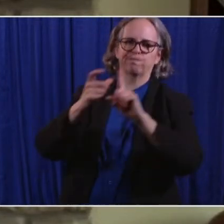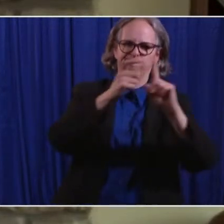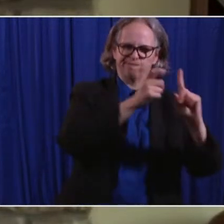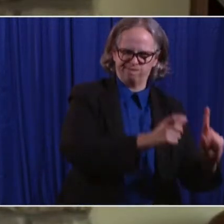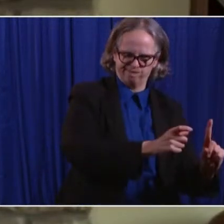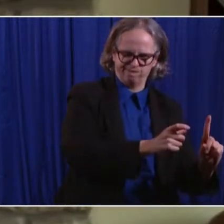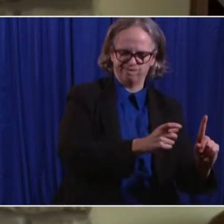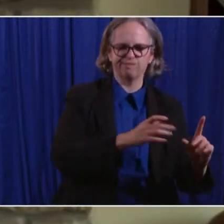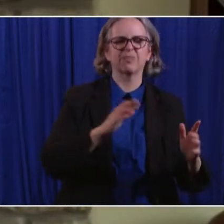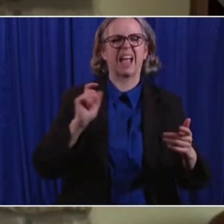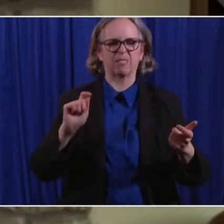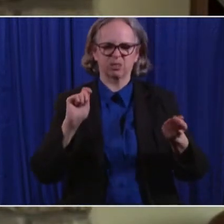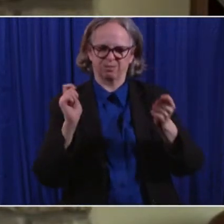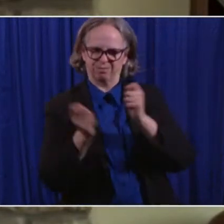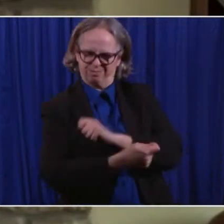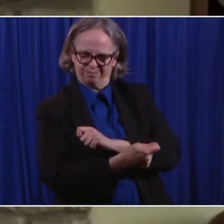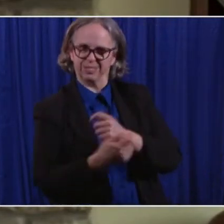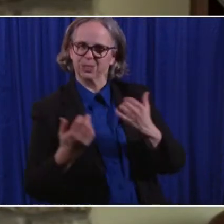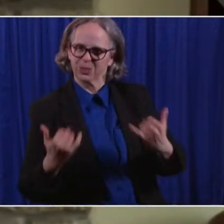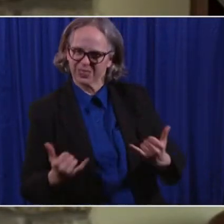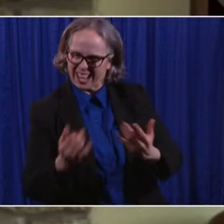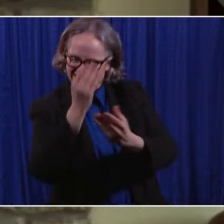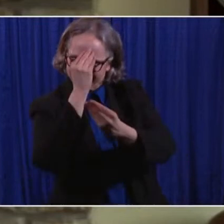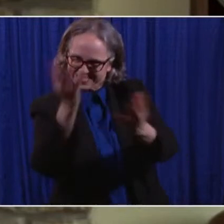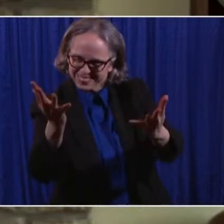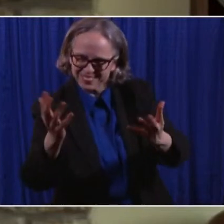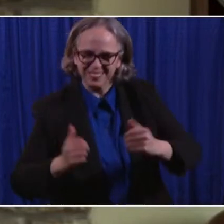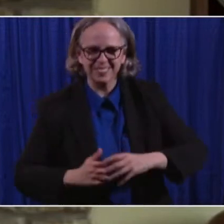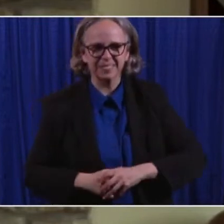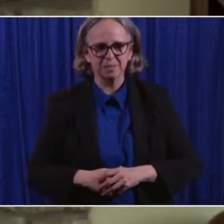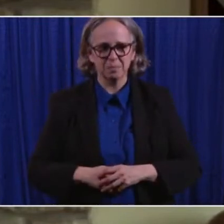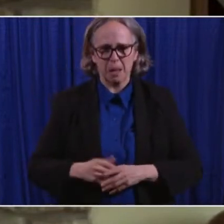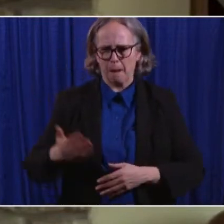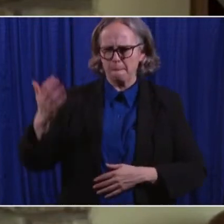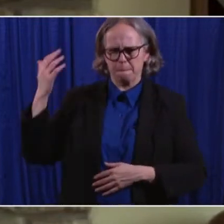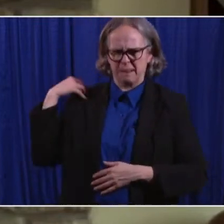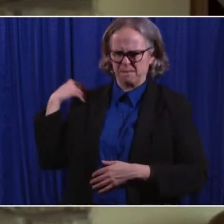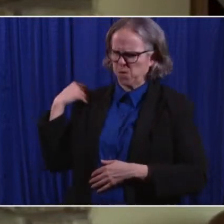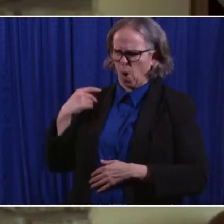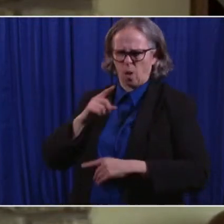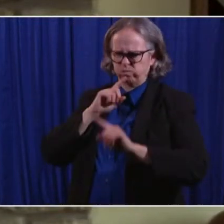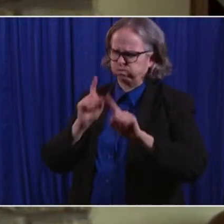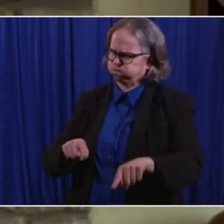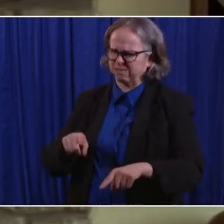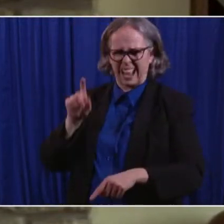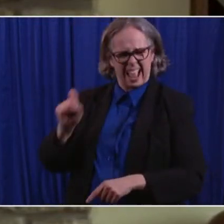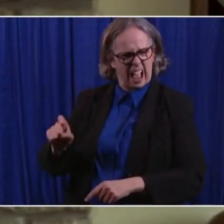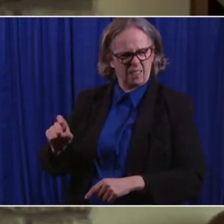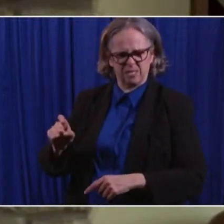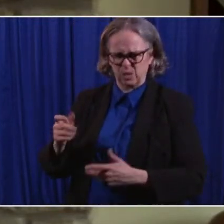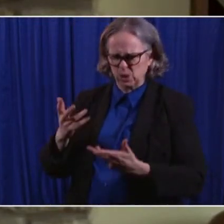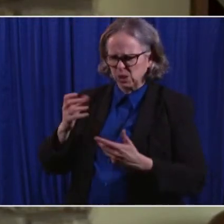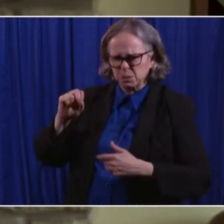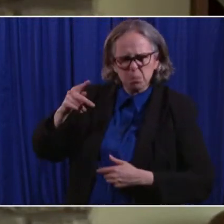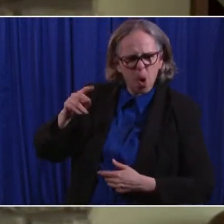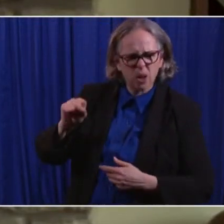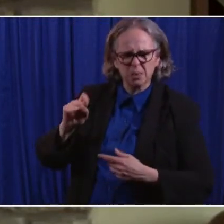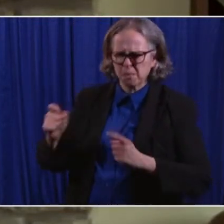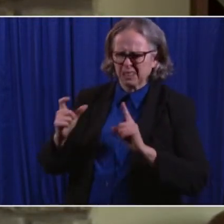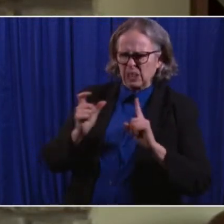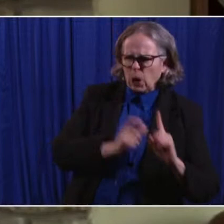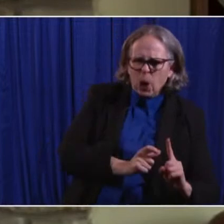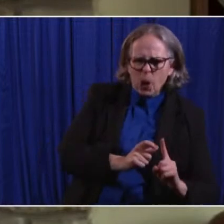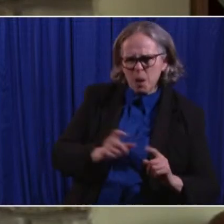from school. But the order was that they would have to quarantine from extracurricular activities, from sports and